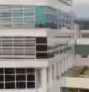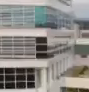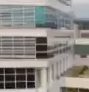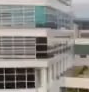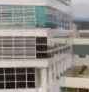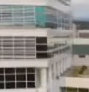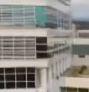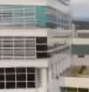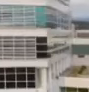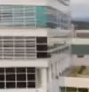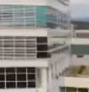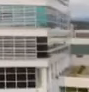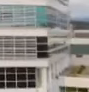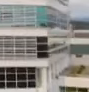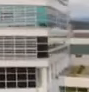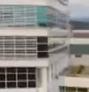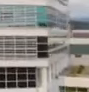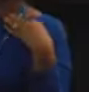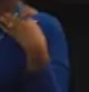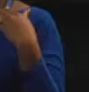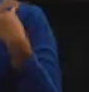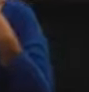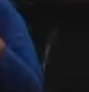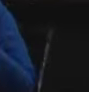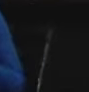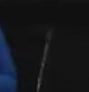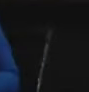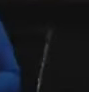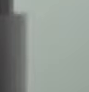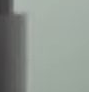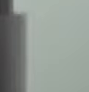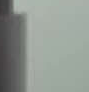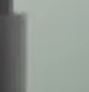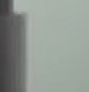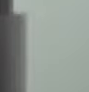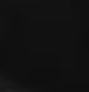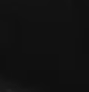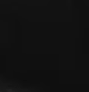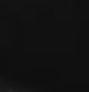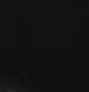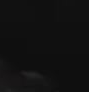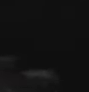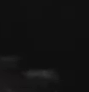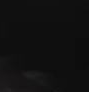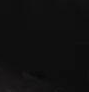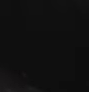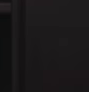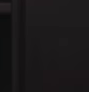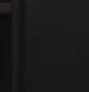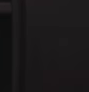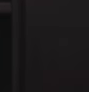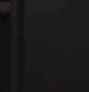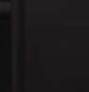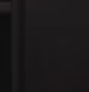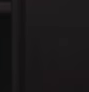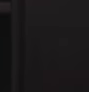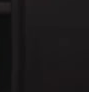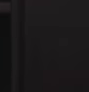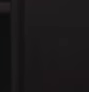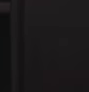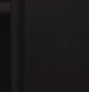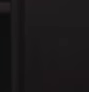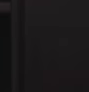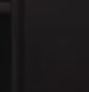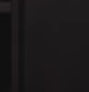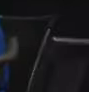But at National Bank of Malawi, we believe that your dreams should not stop you from living your best life. That is why